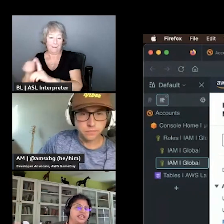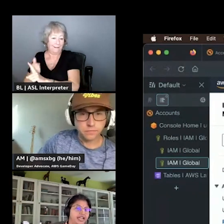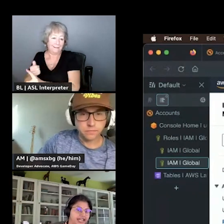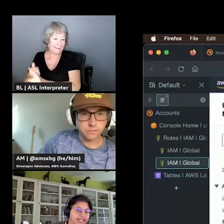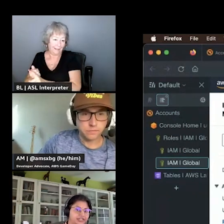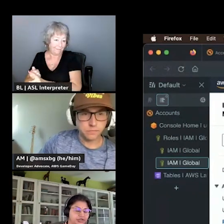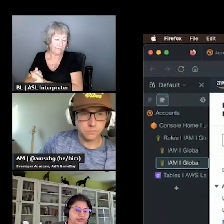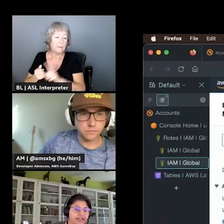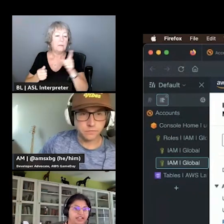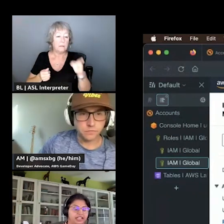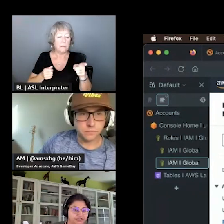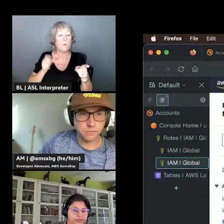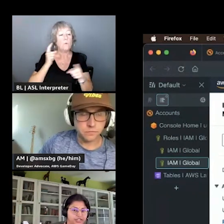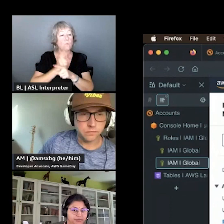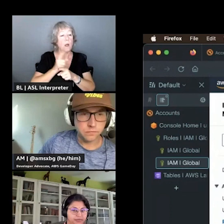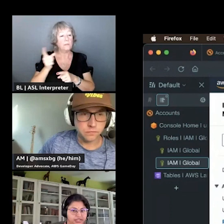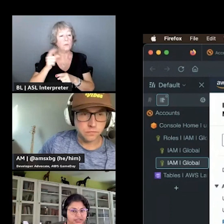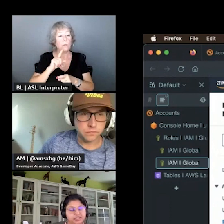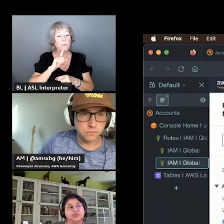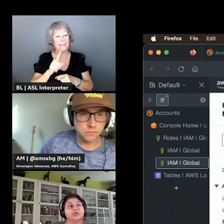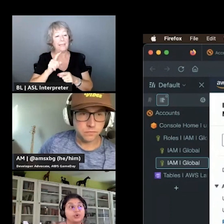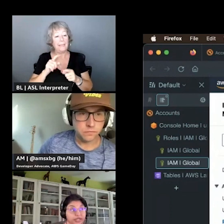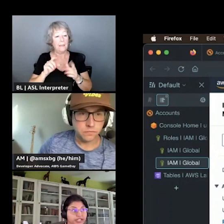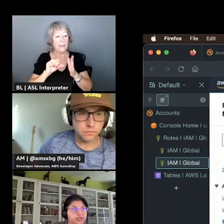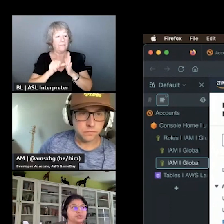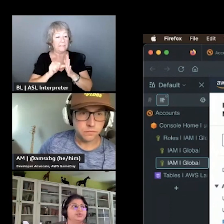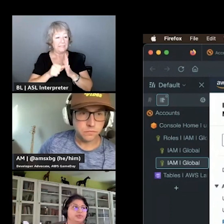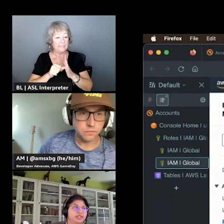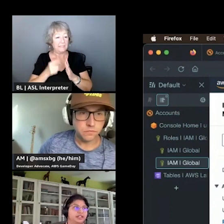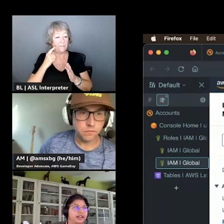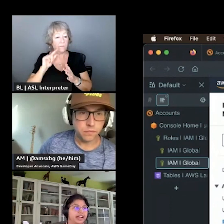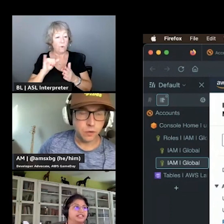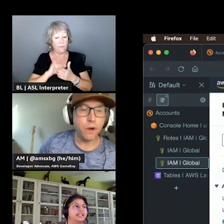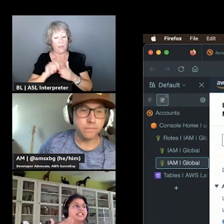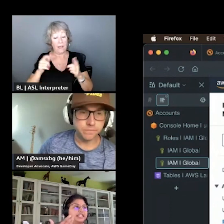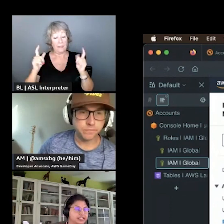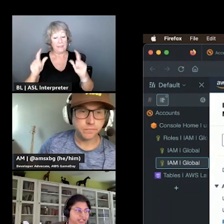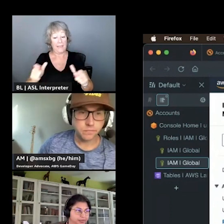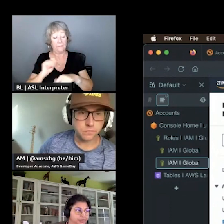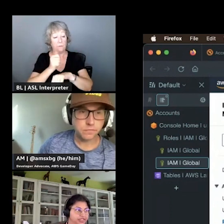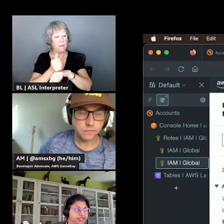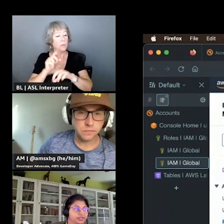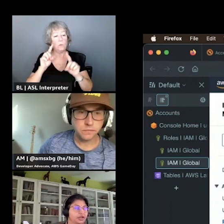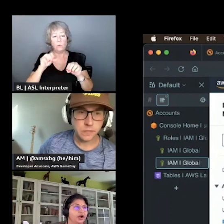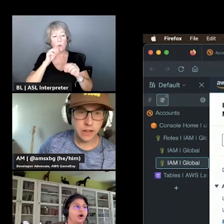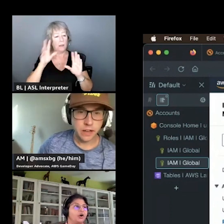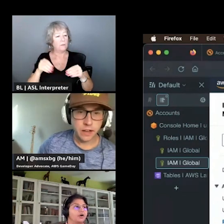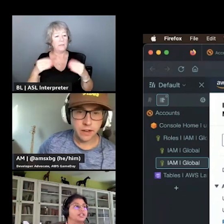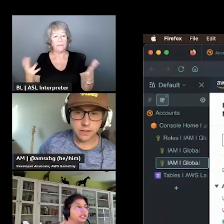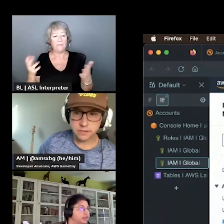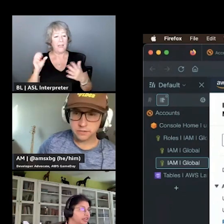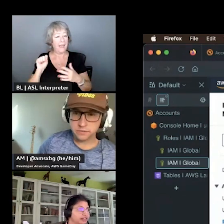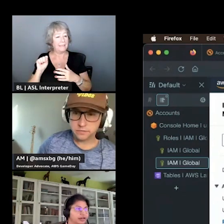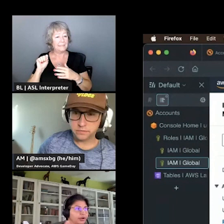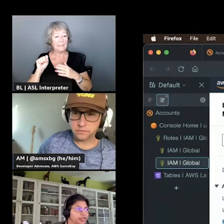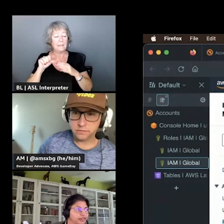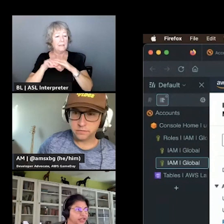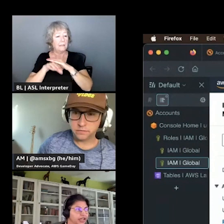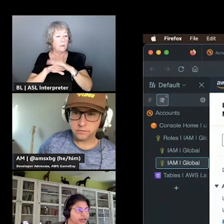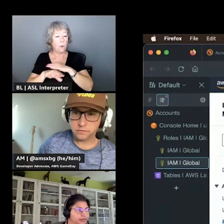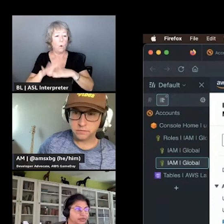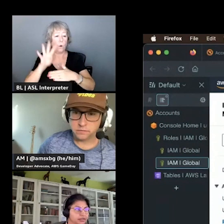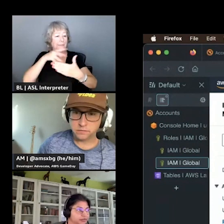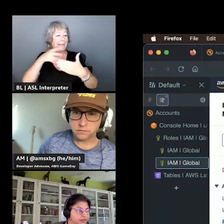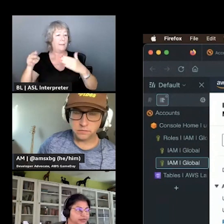or the key highlights of having a lake formation permission is that you don't need to grant any S3 permissions or table level or